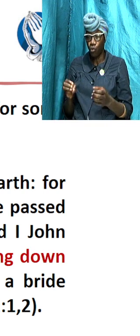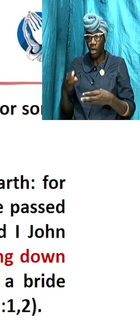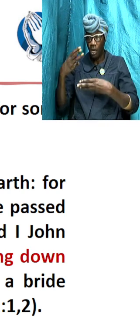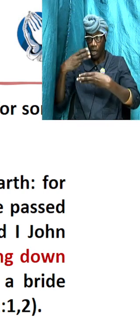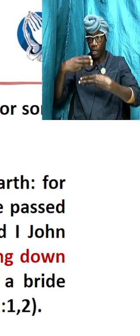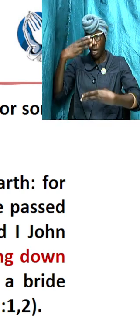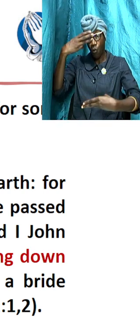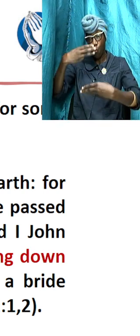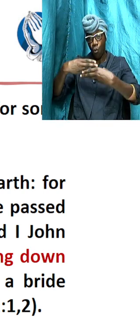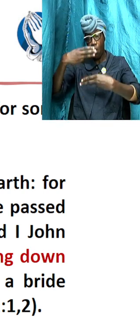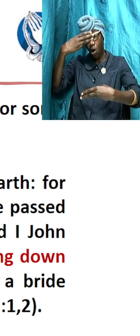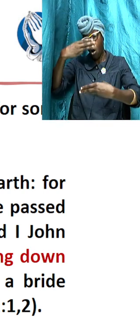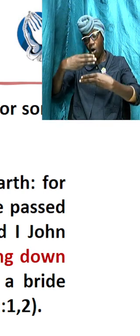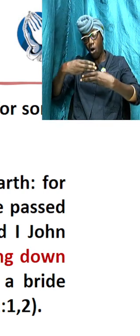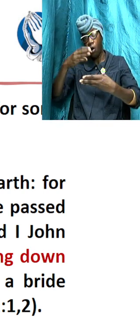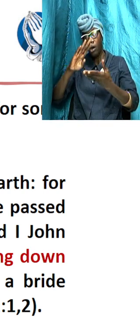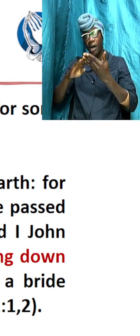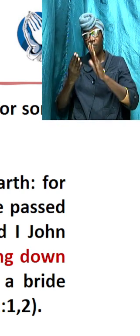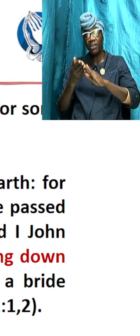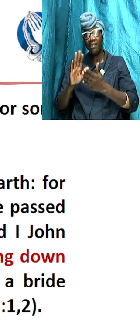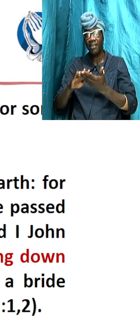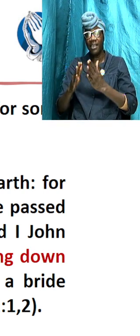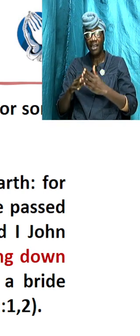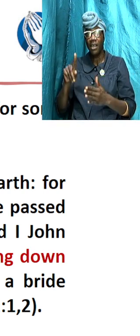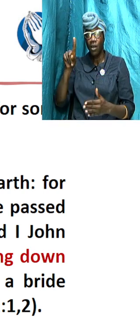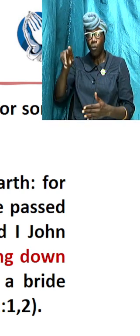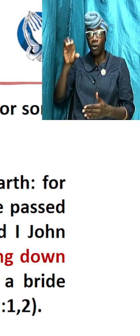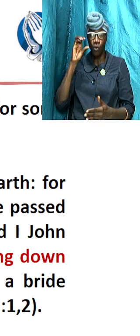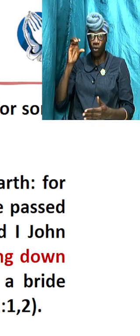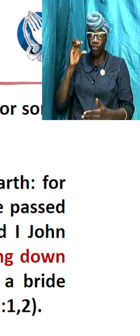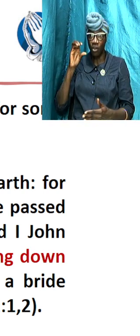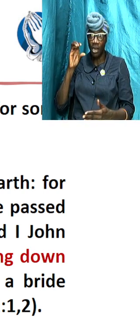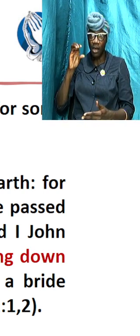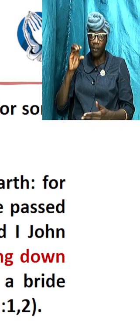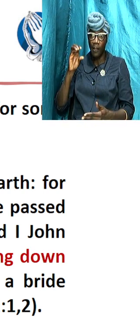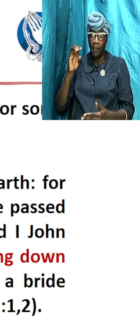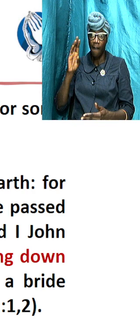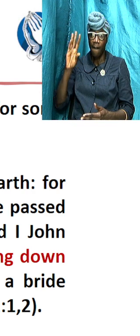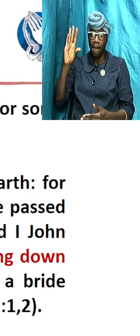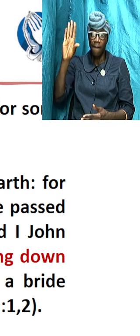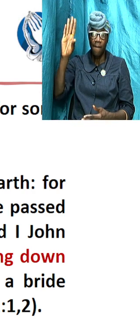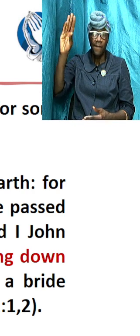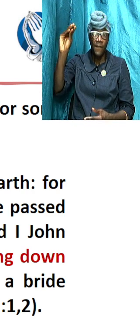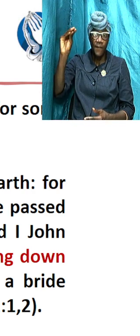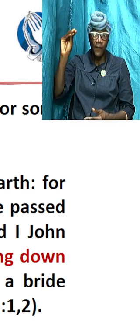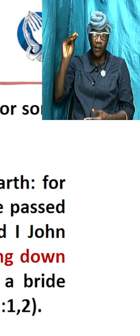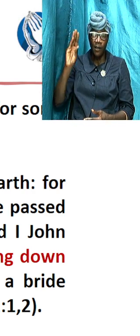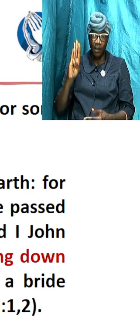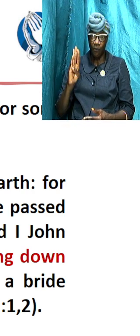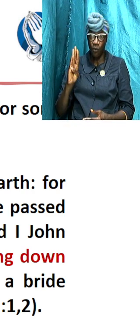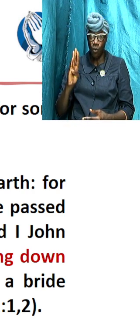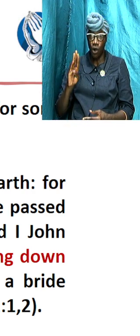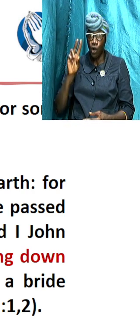is about 144 cubits, which would be equal to about 216 feet.